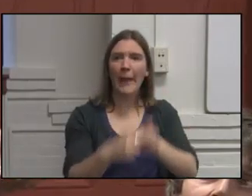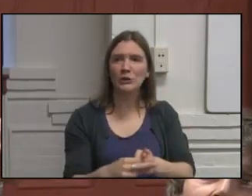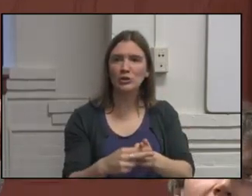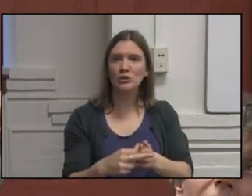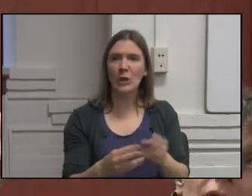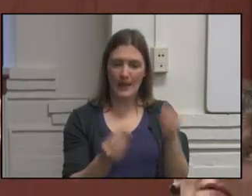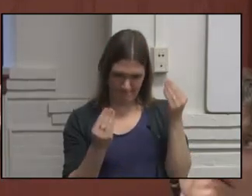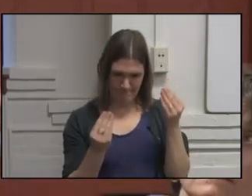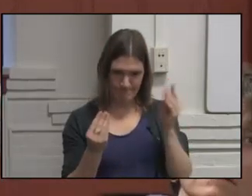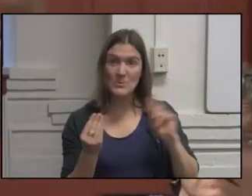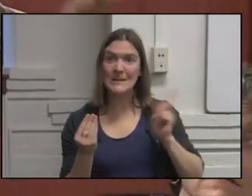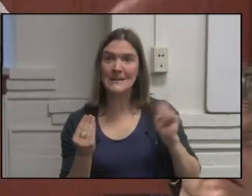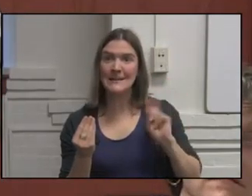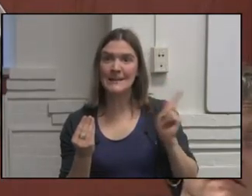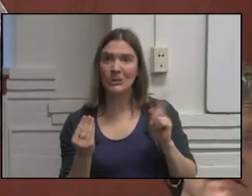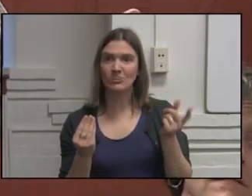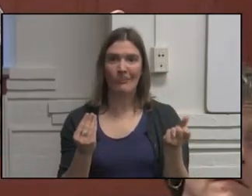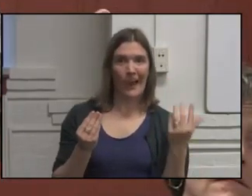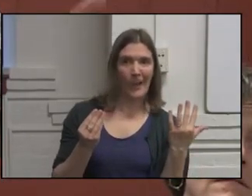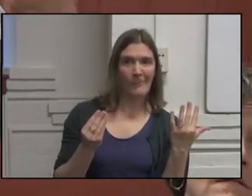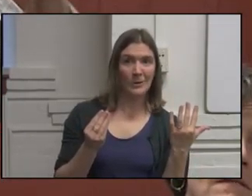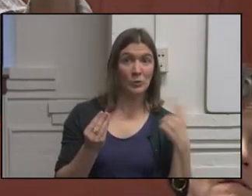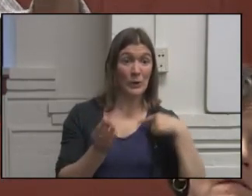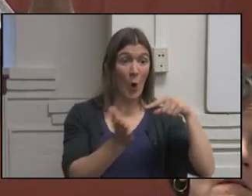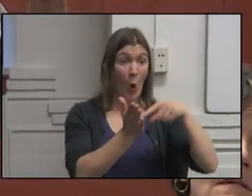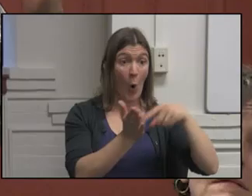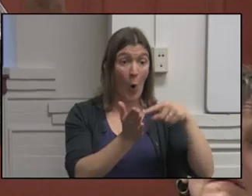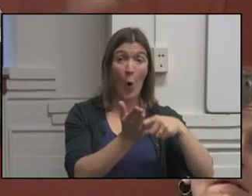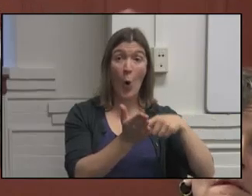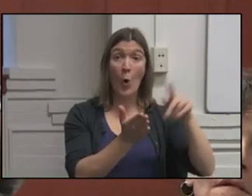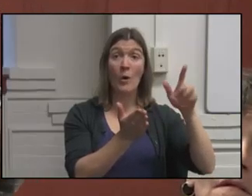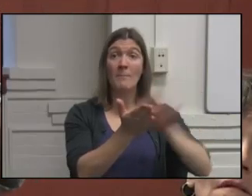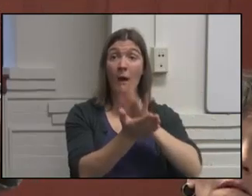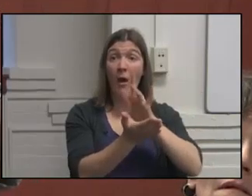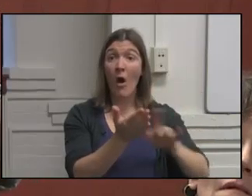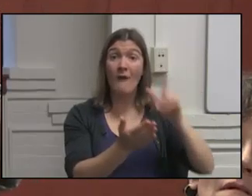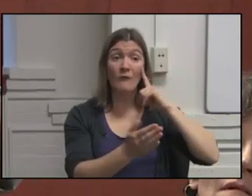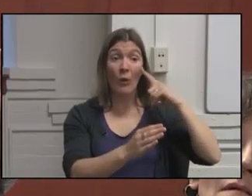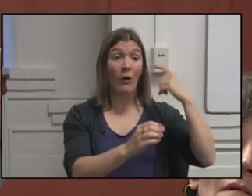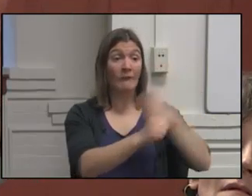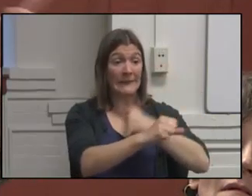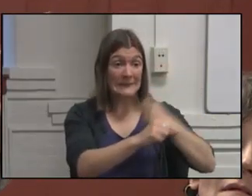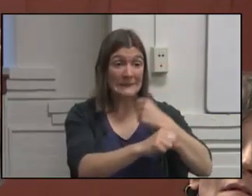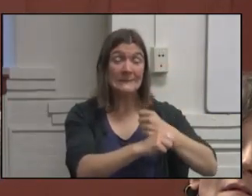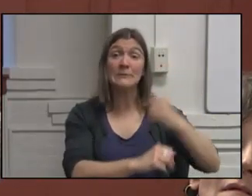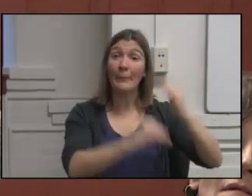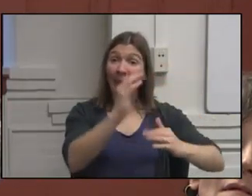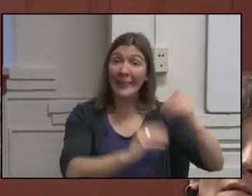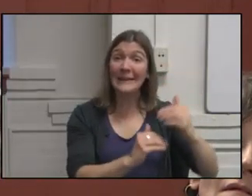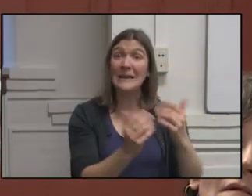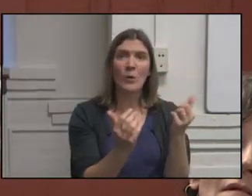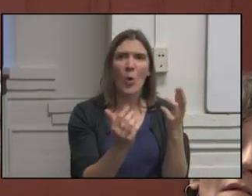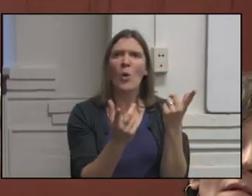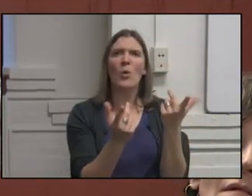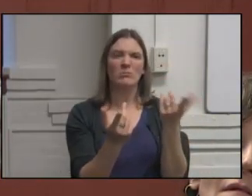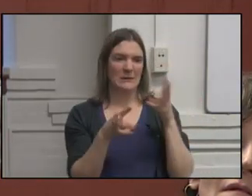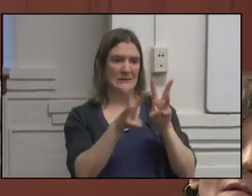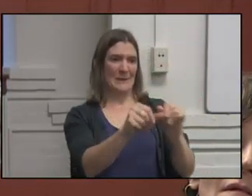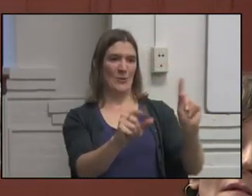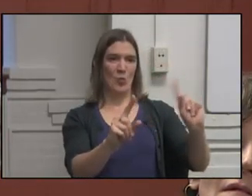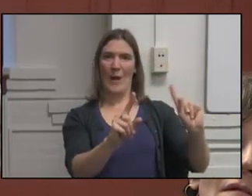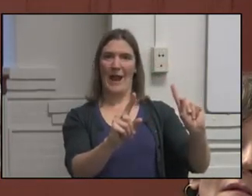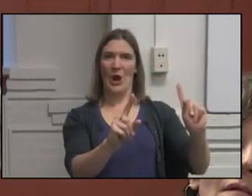the money's actually going, how much of that is to debt payments on the sewage treatment facility and stuff like that. So there were